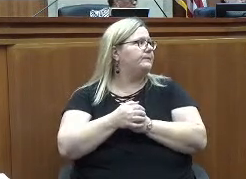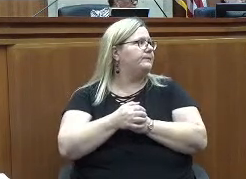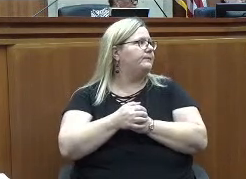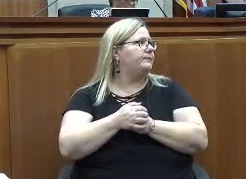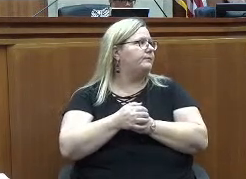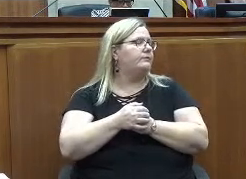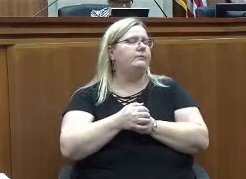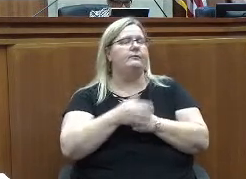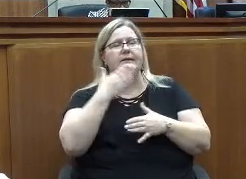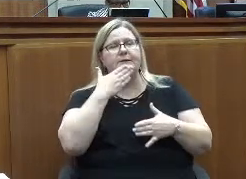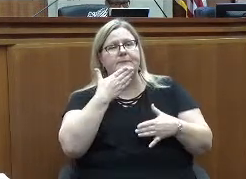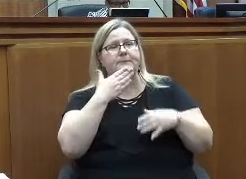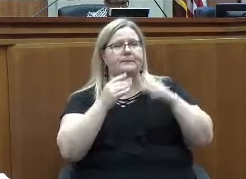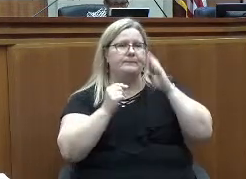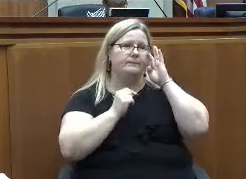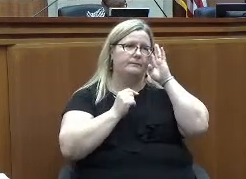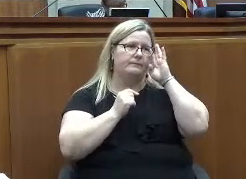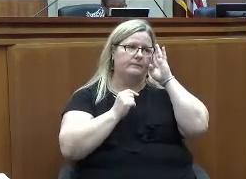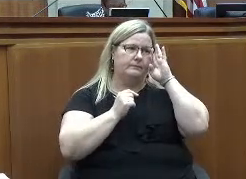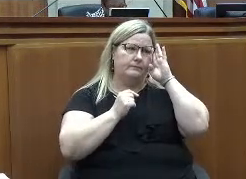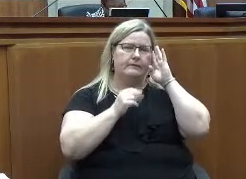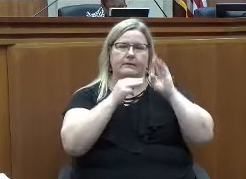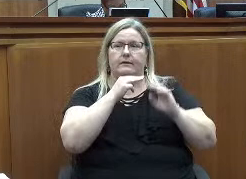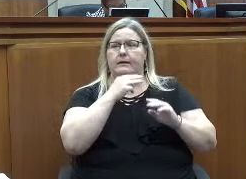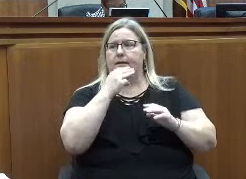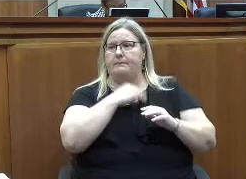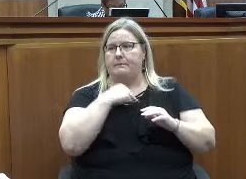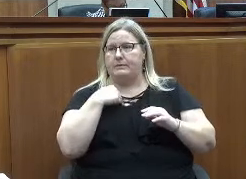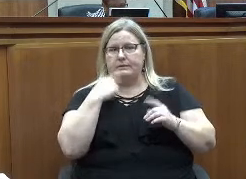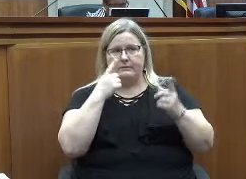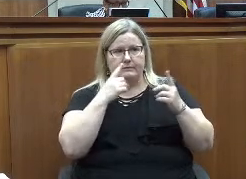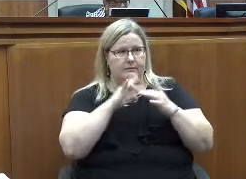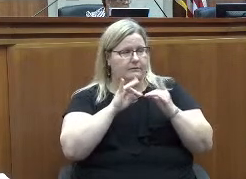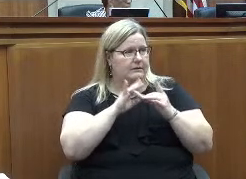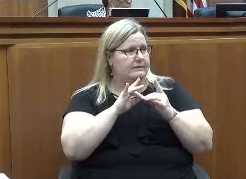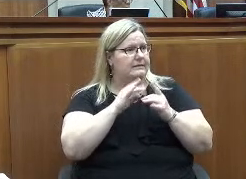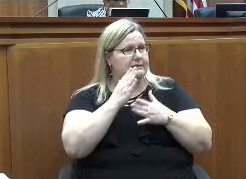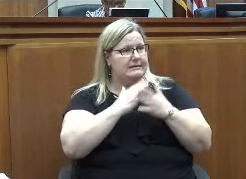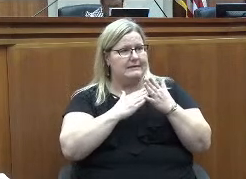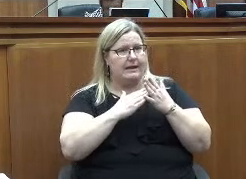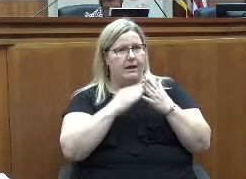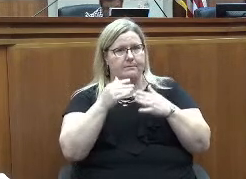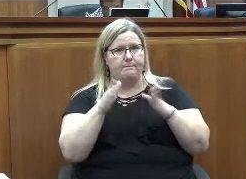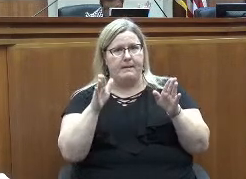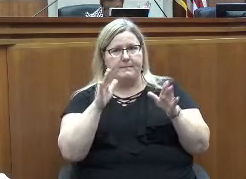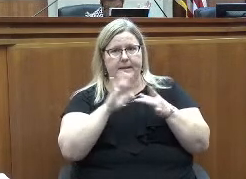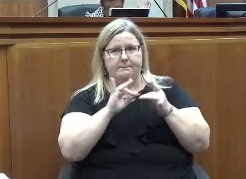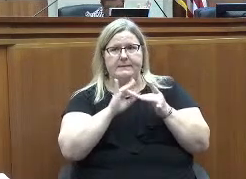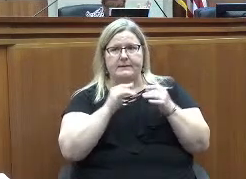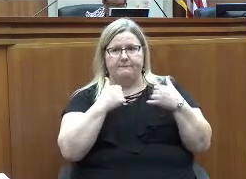Thank you. Members, any comments? Okay, we do have some public comment.